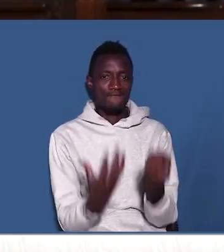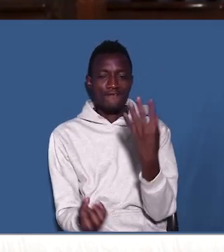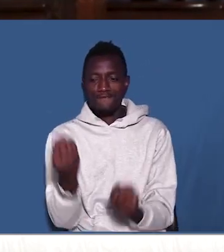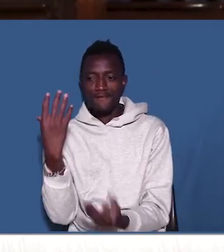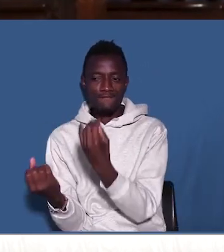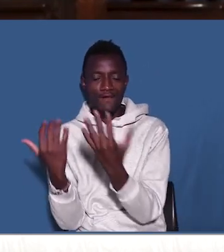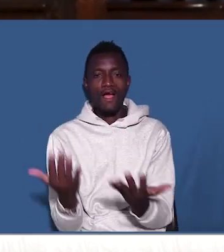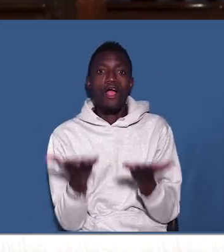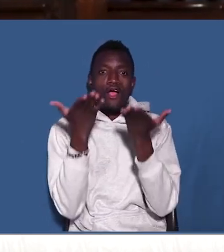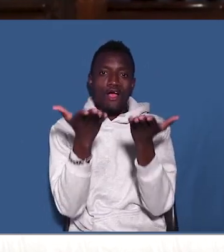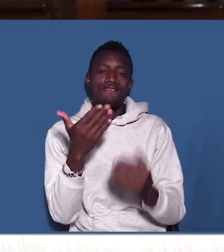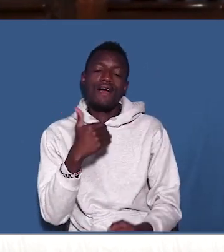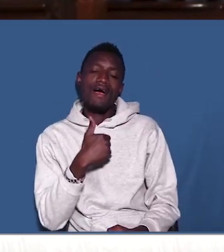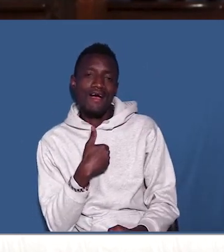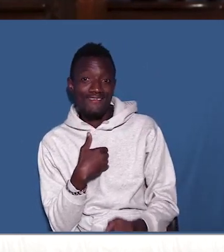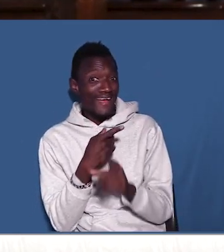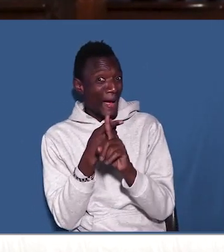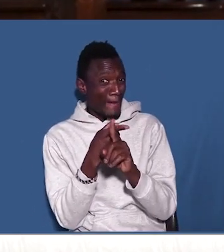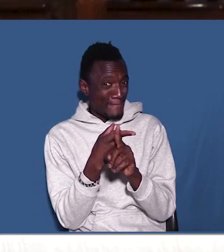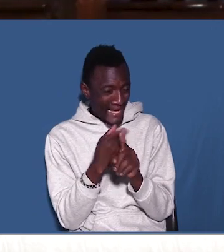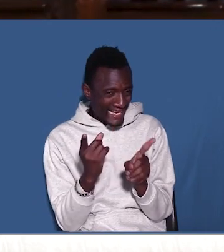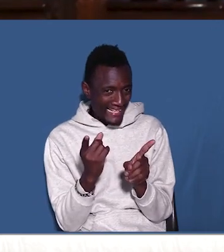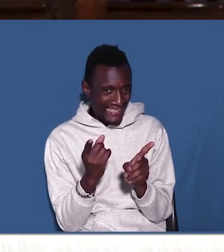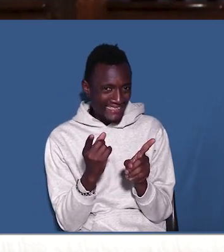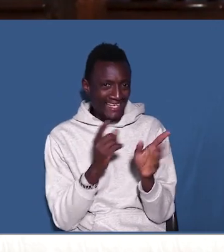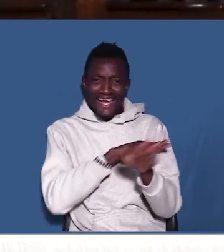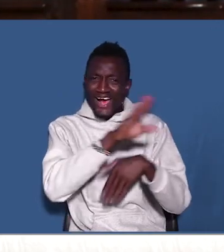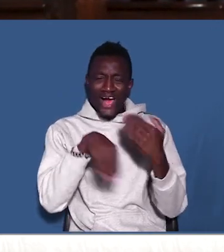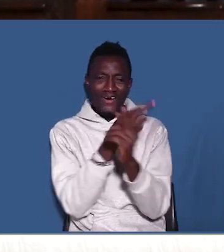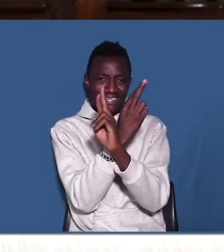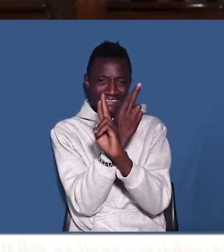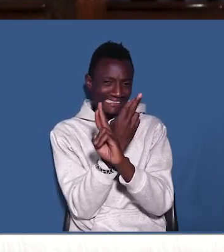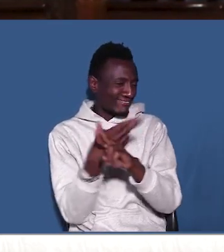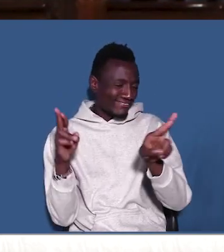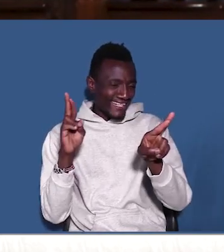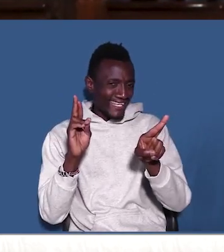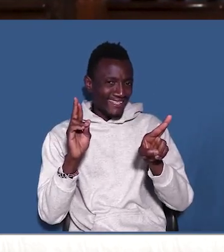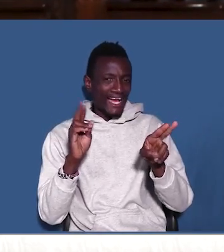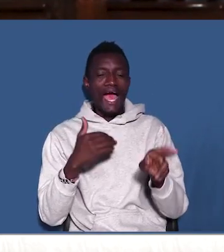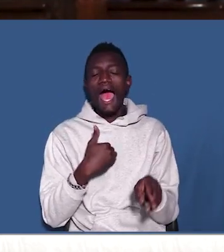was done to purchase redemption before Christ's incarnation."